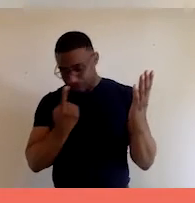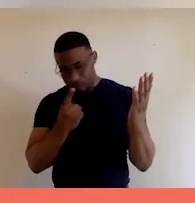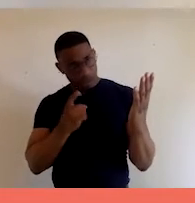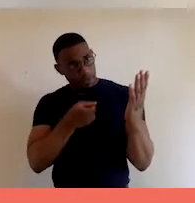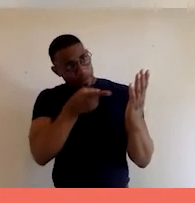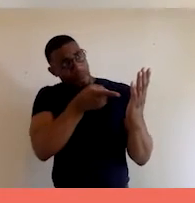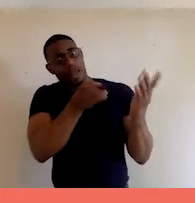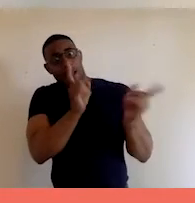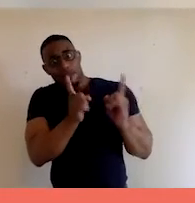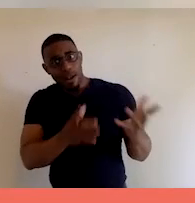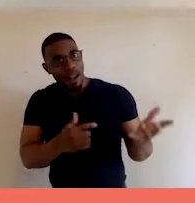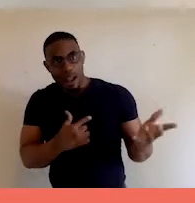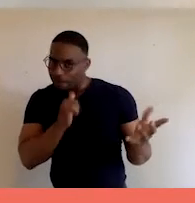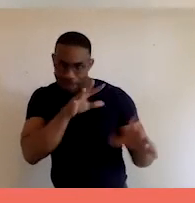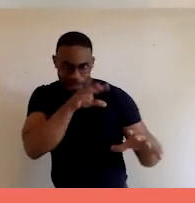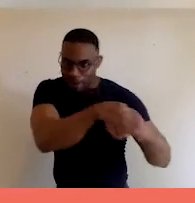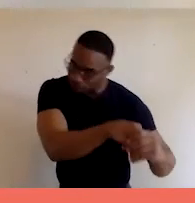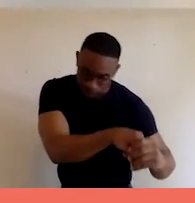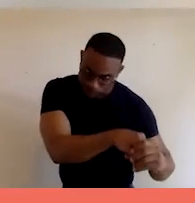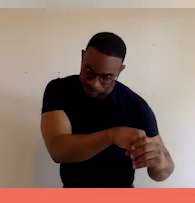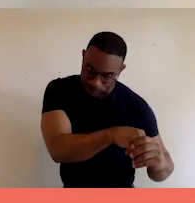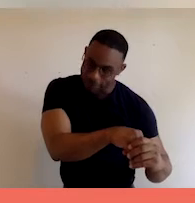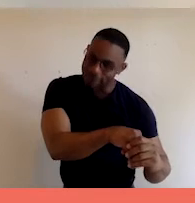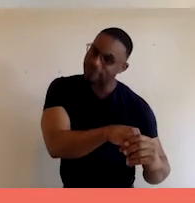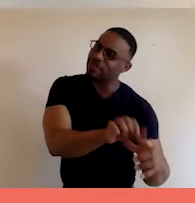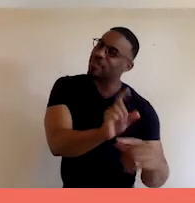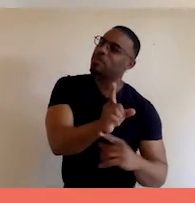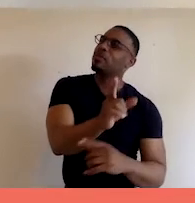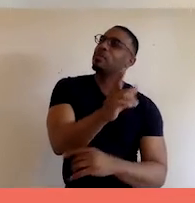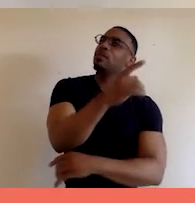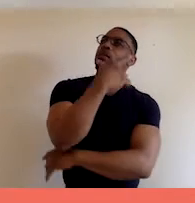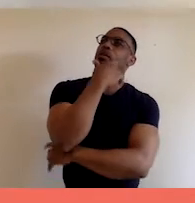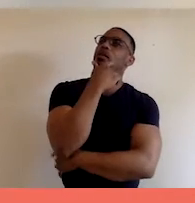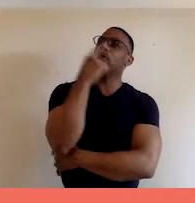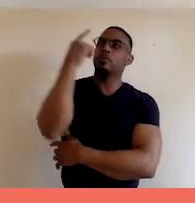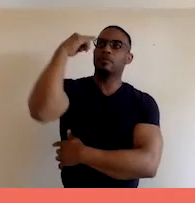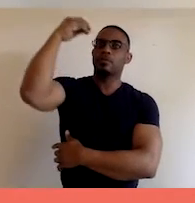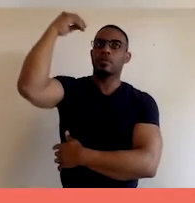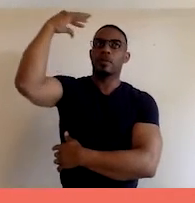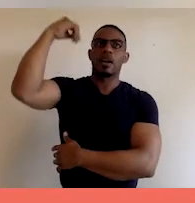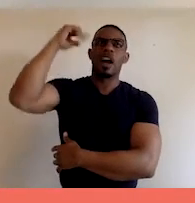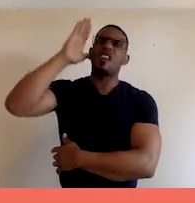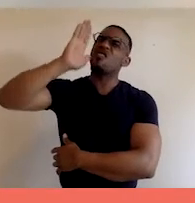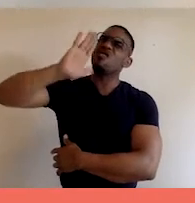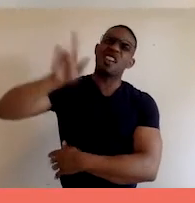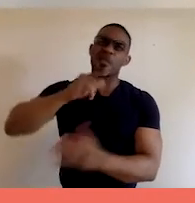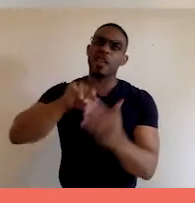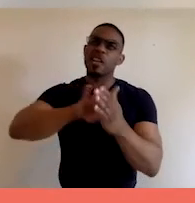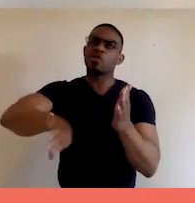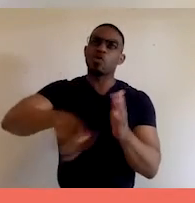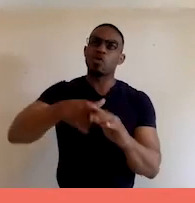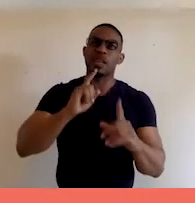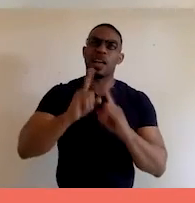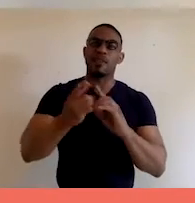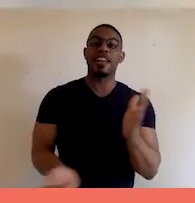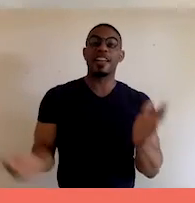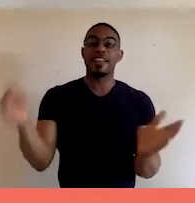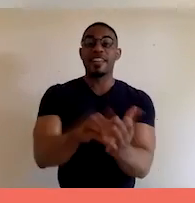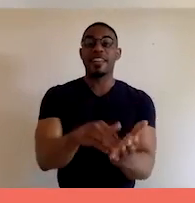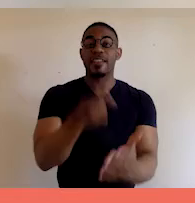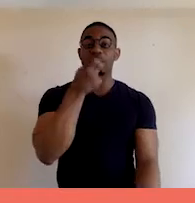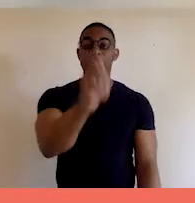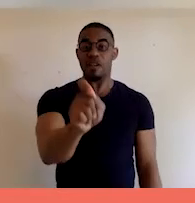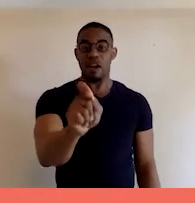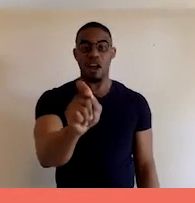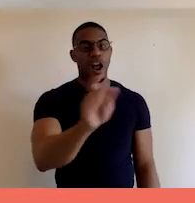this conversation. I am not included. And at that moment, I said, I will never be excluded from this conversation again. So I